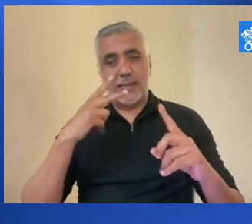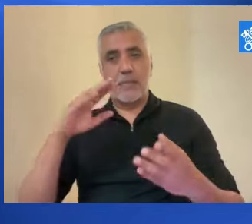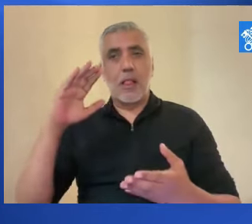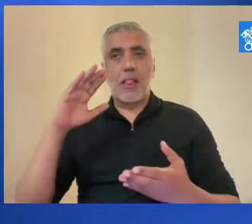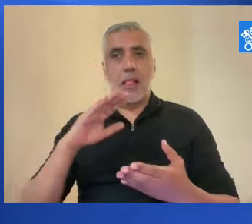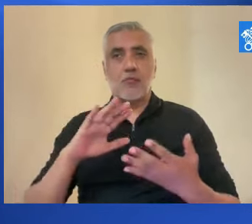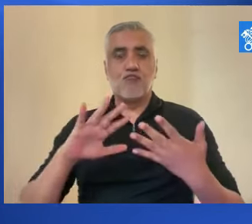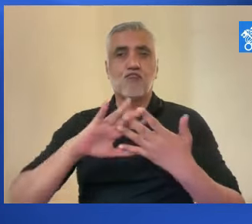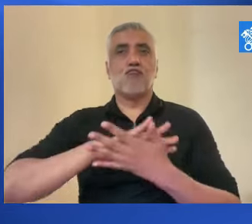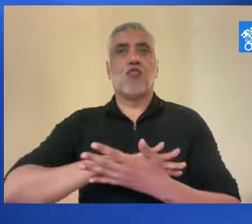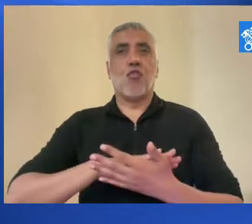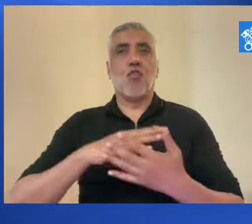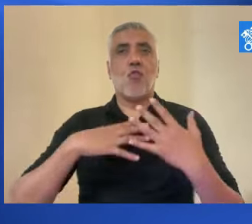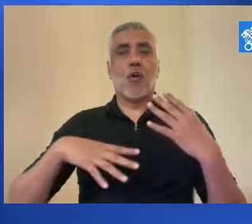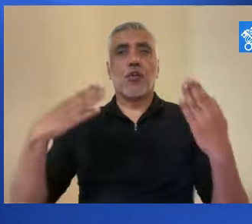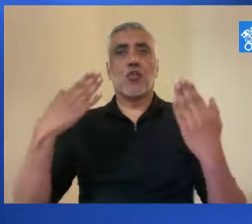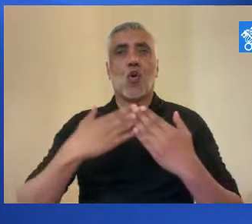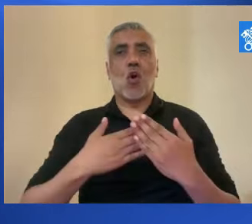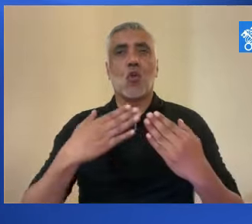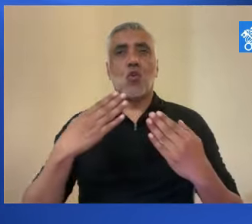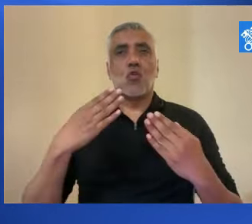on duty and really doing the close protection work.